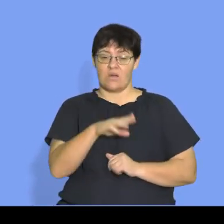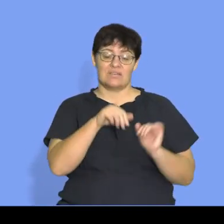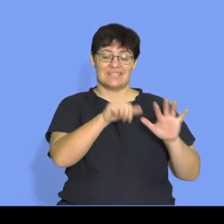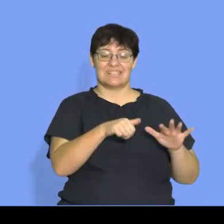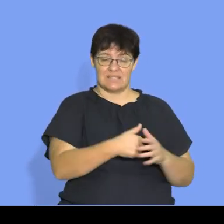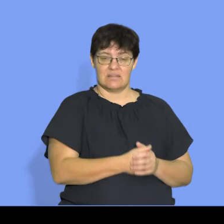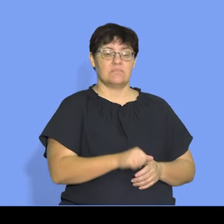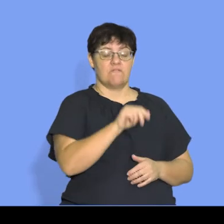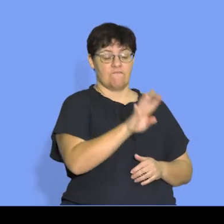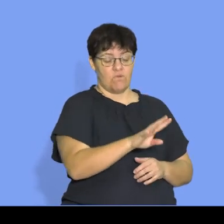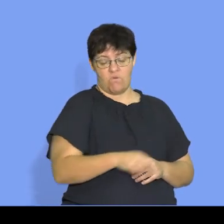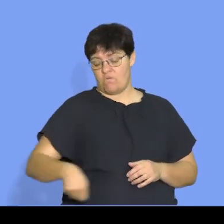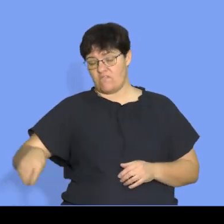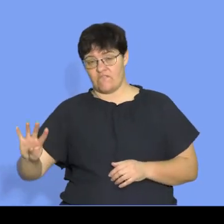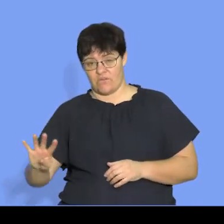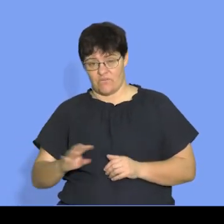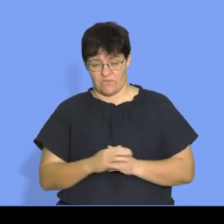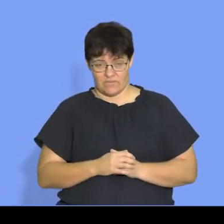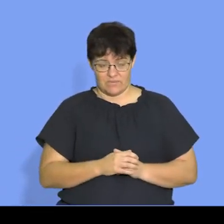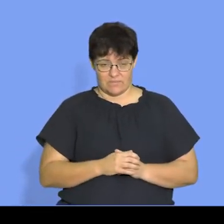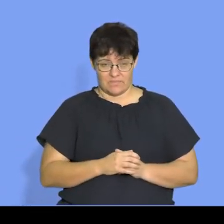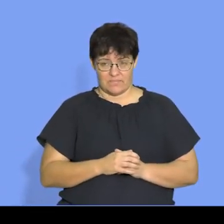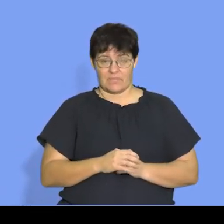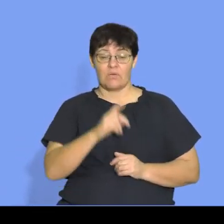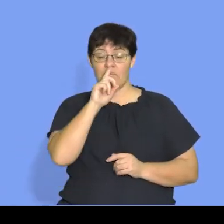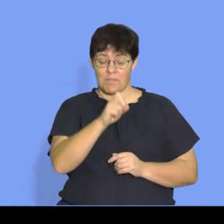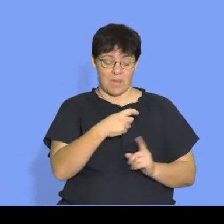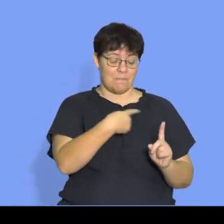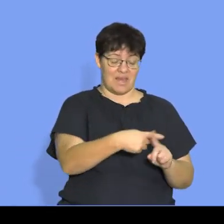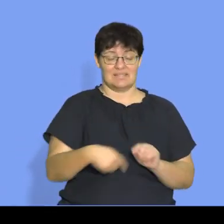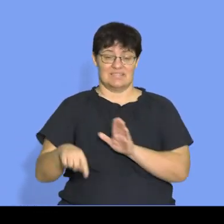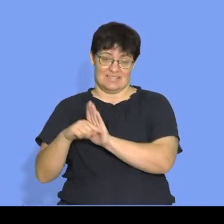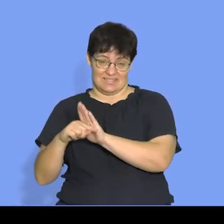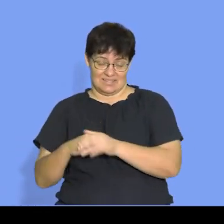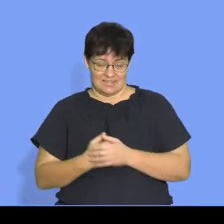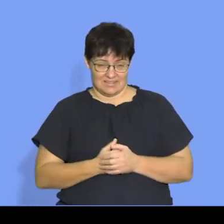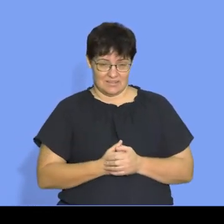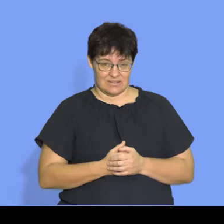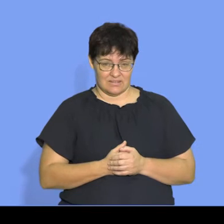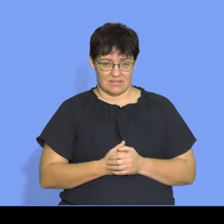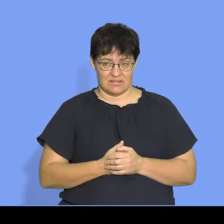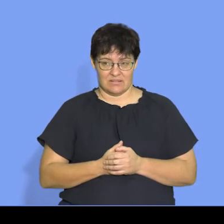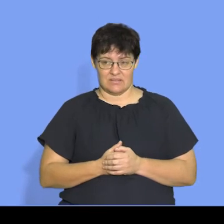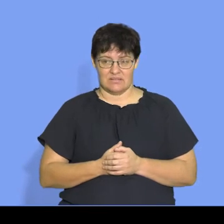will be 4 and 4. Remember, it must be plus and minus in the two brackets equal